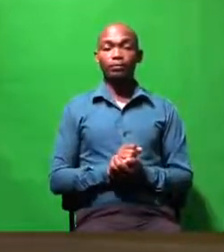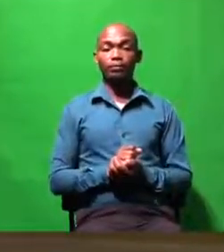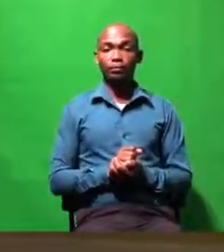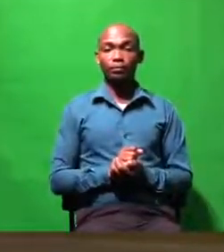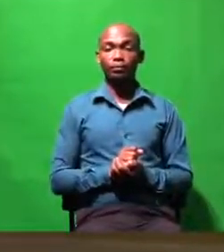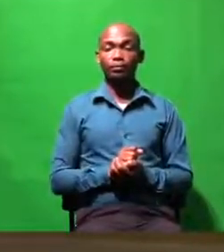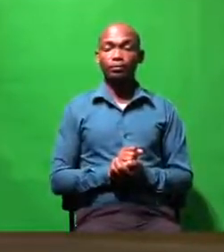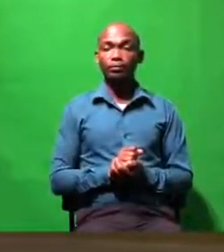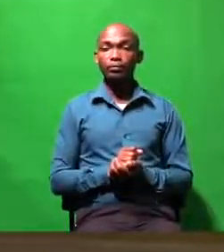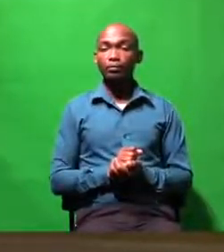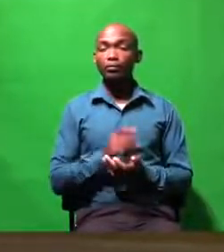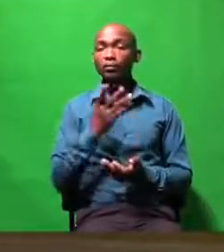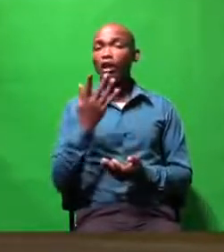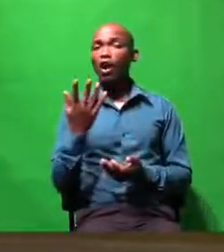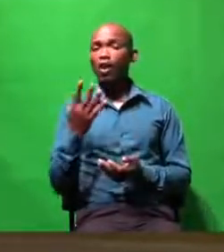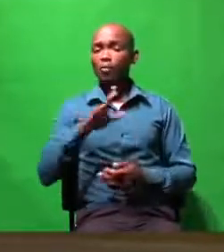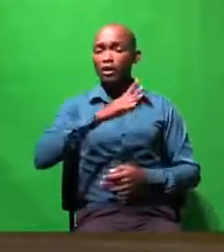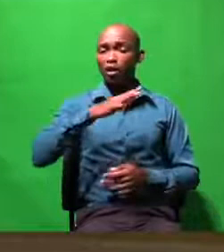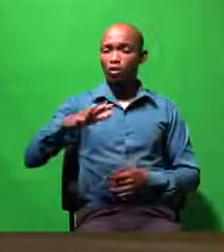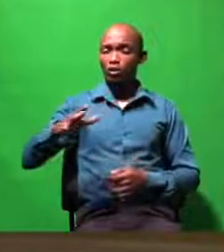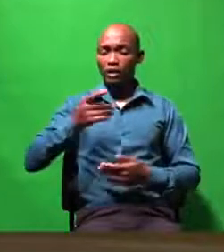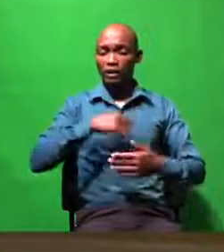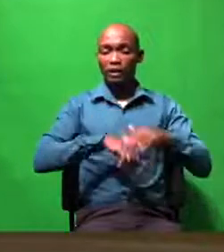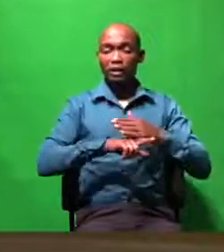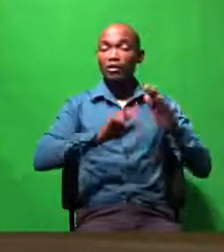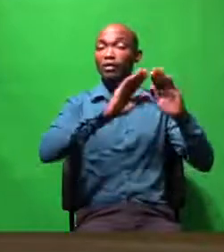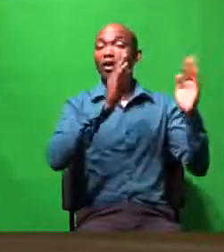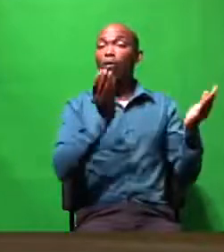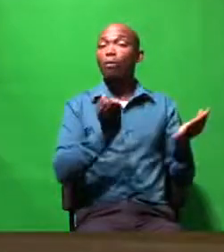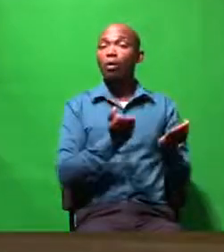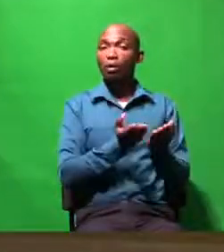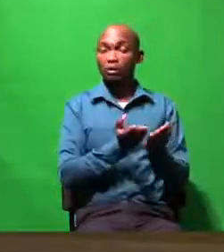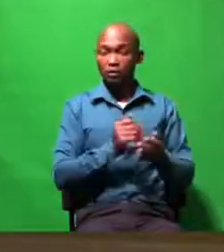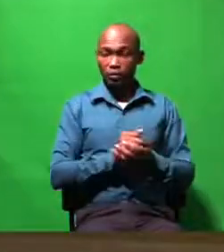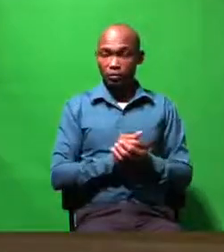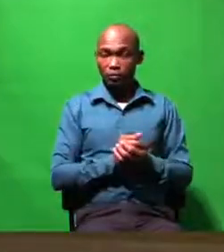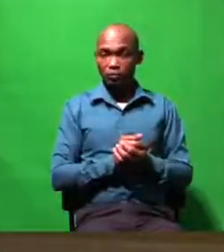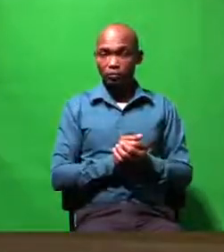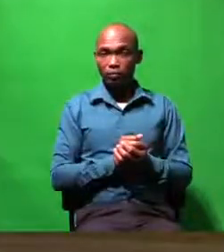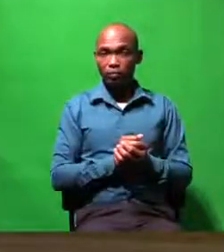And how many oceans in the world? How many oceans